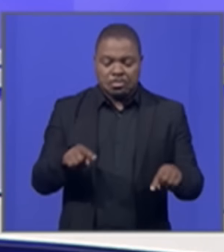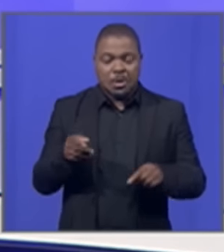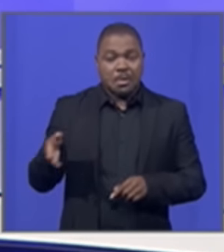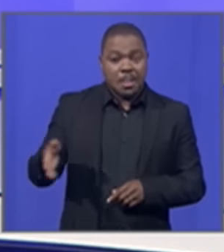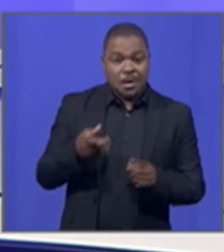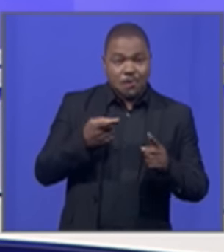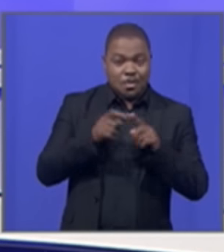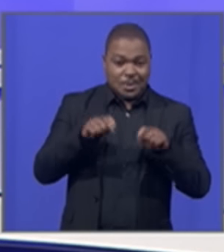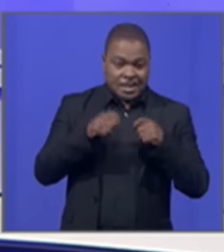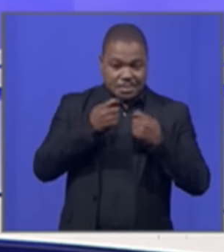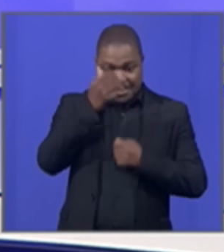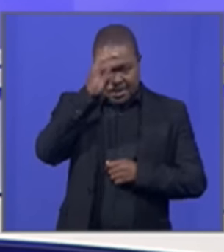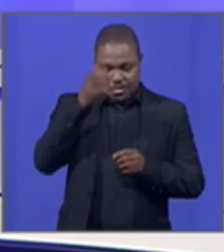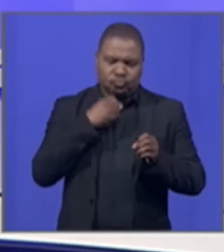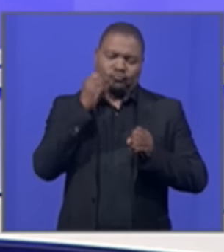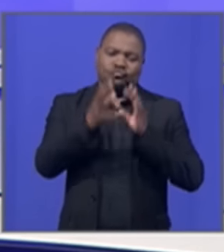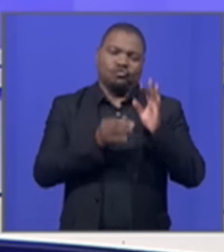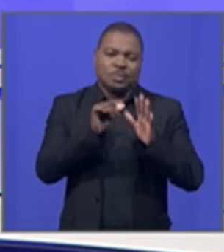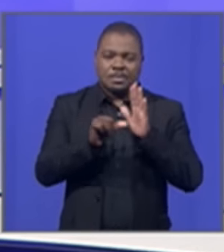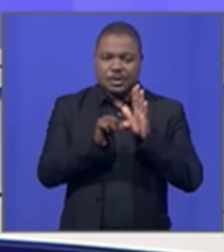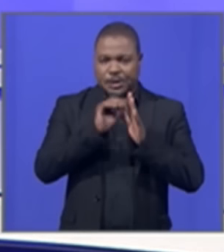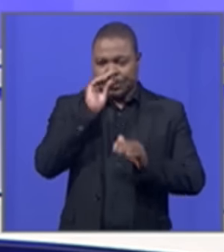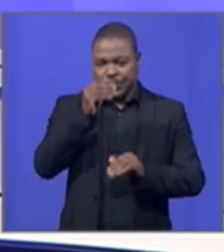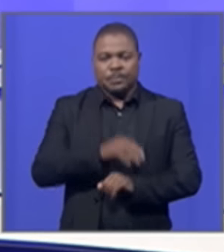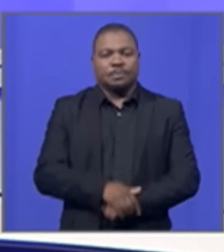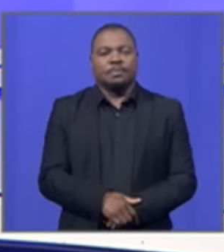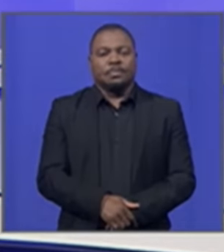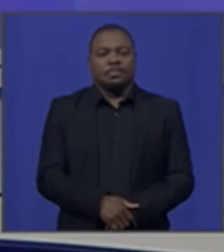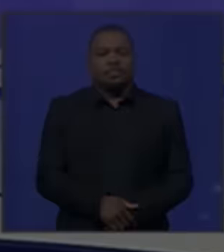re tlile mo go tla go lesolela madireng a lefase.